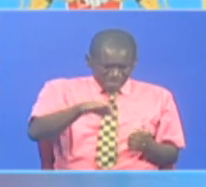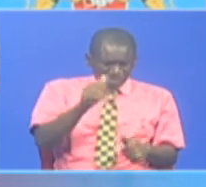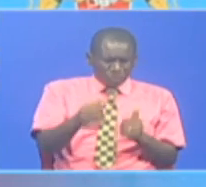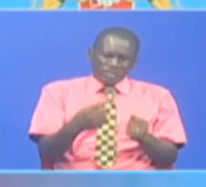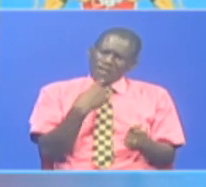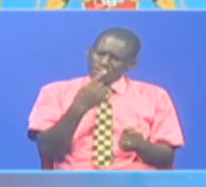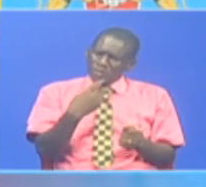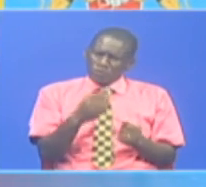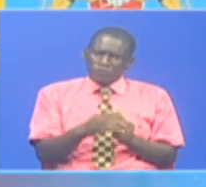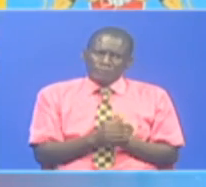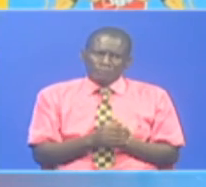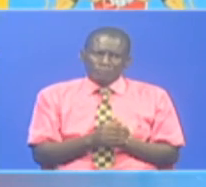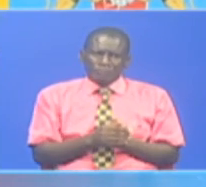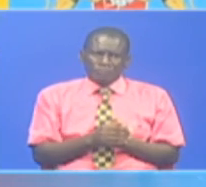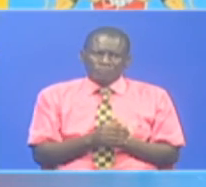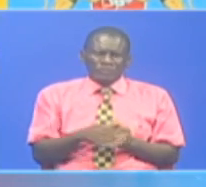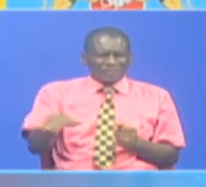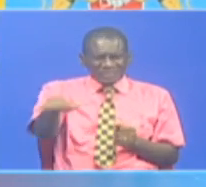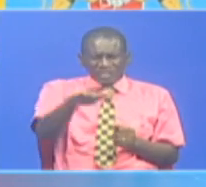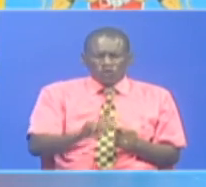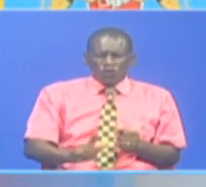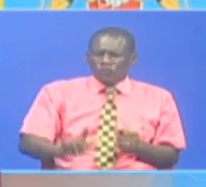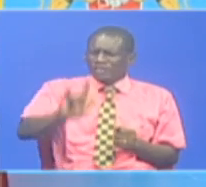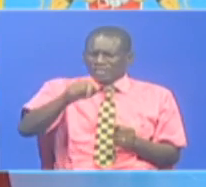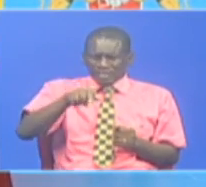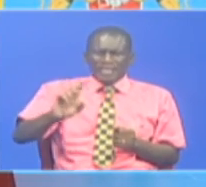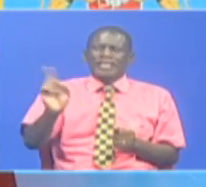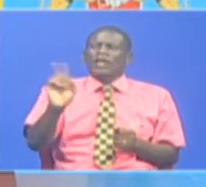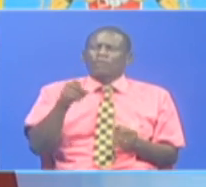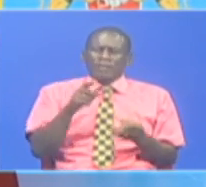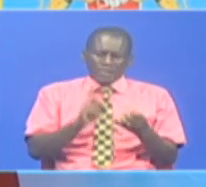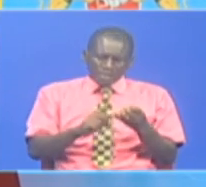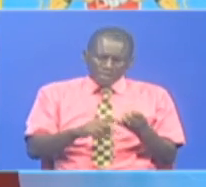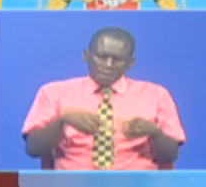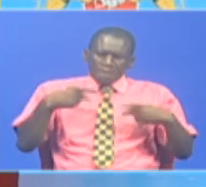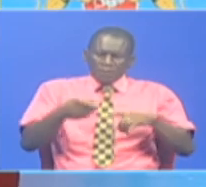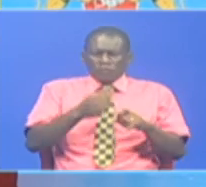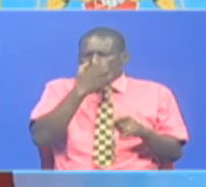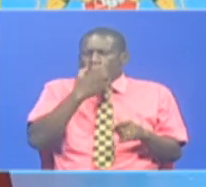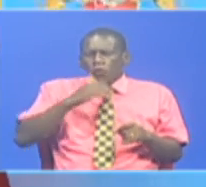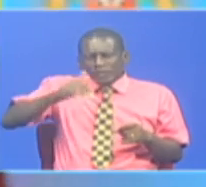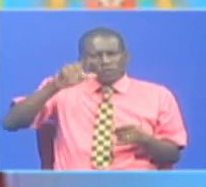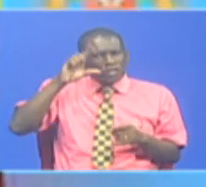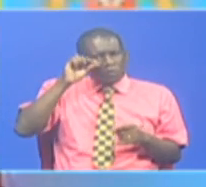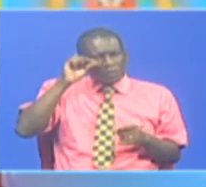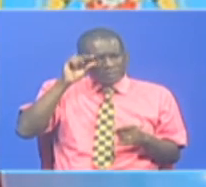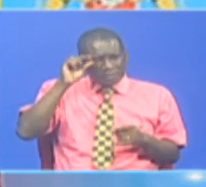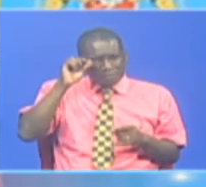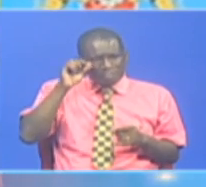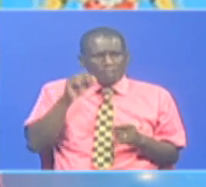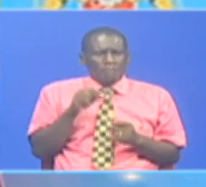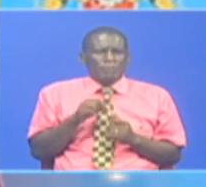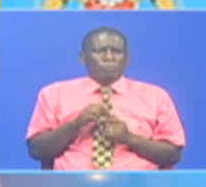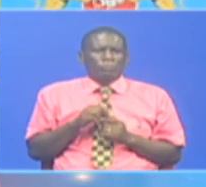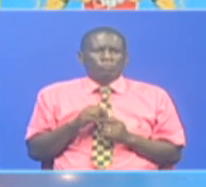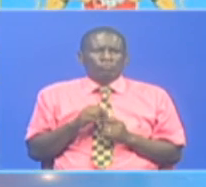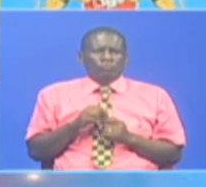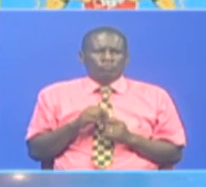nilitaja, area ya Eastleigh hapa Nairobi, area ya Old Town pale